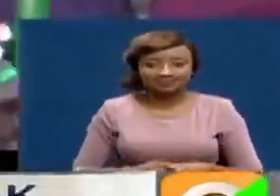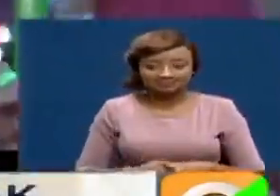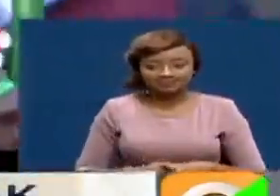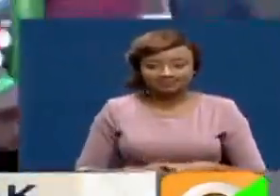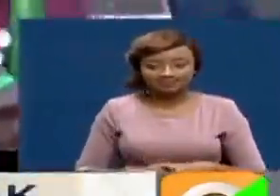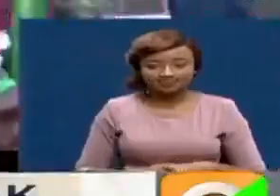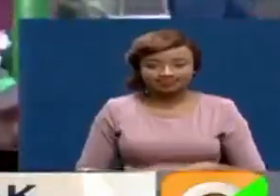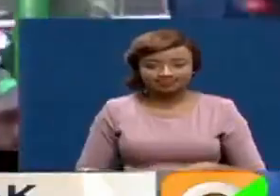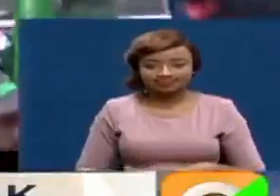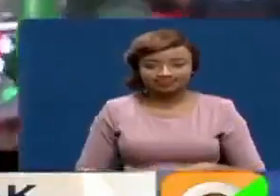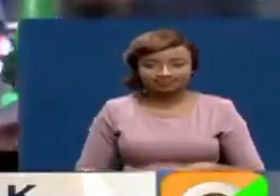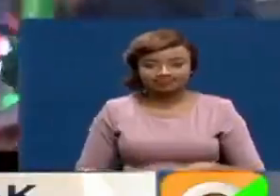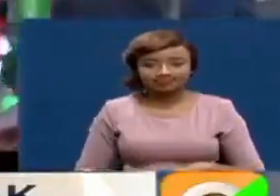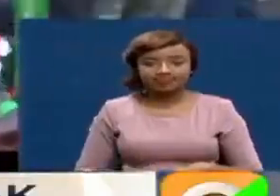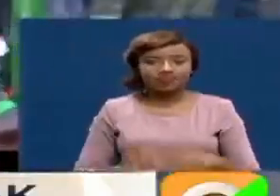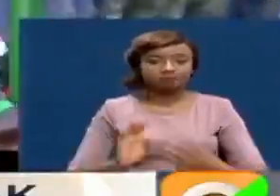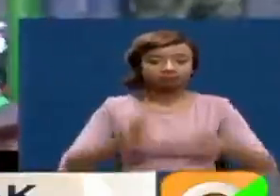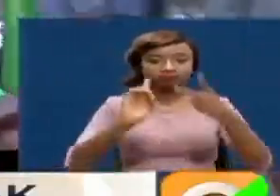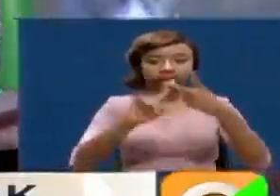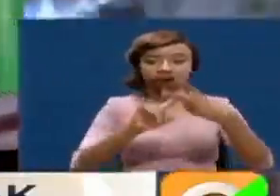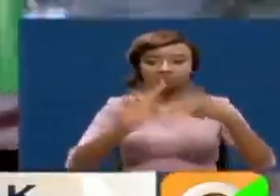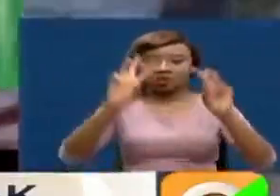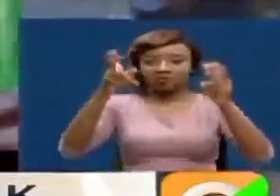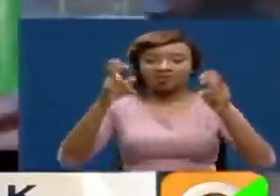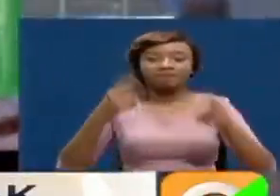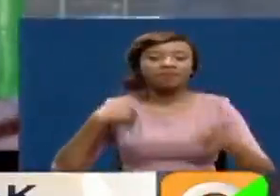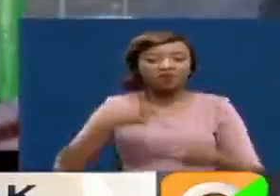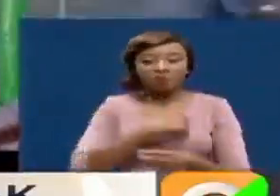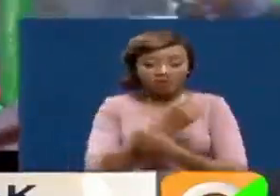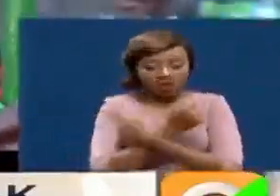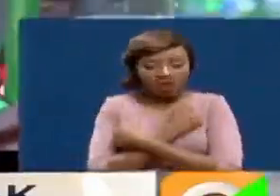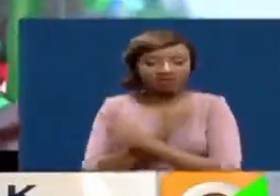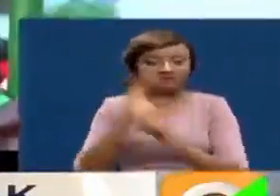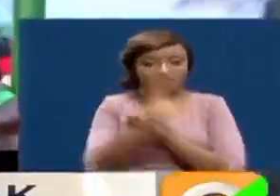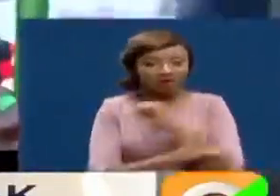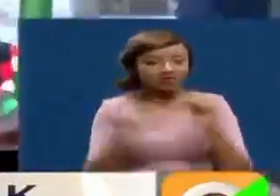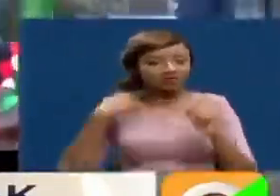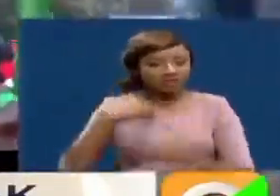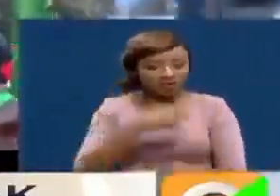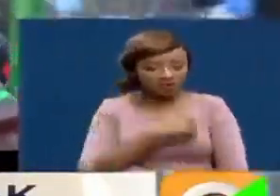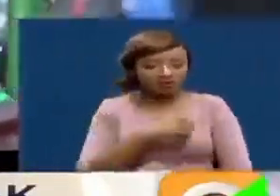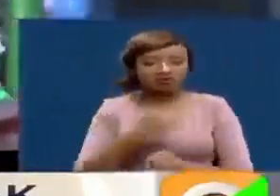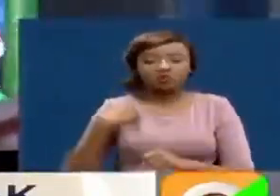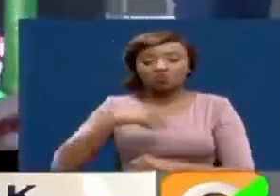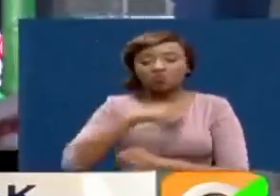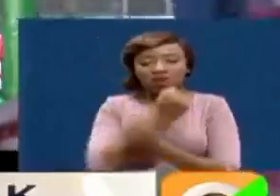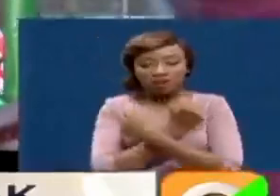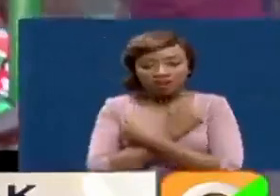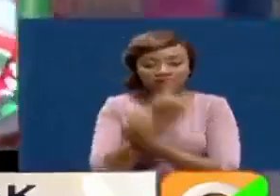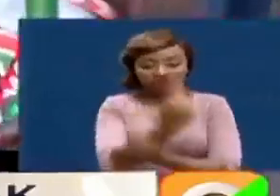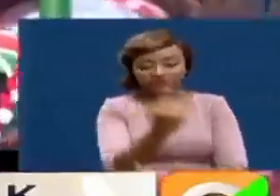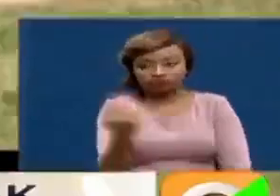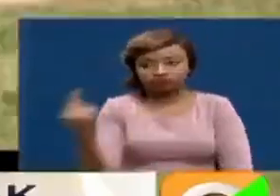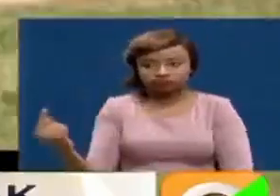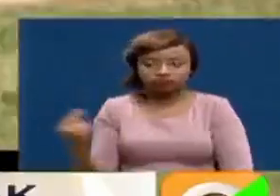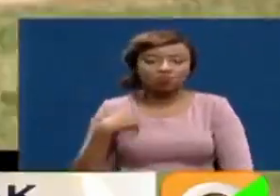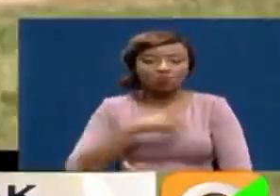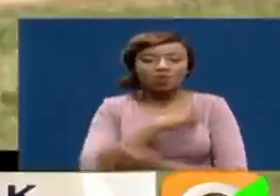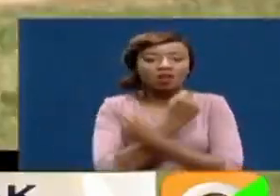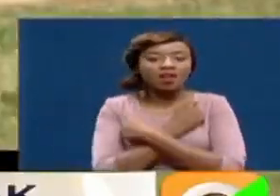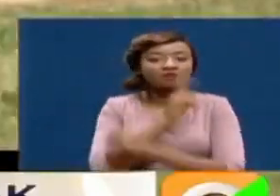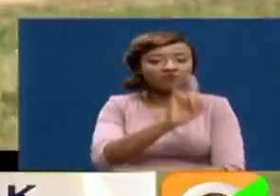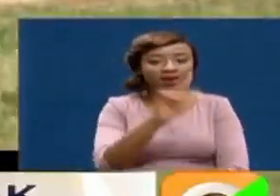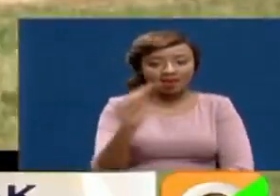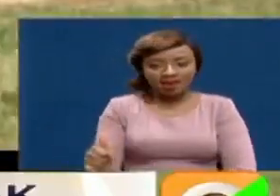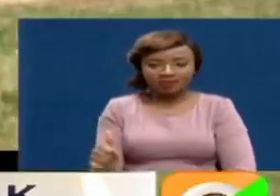Kenya. Tuweze kupenda nchi yetu, tuweze kupendana. Na watu waweze kupendana kabisa. In their